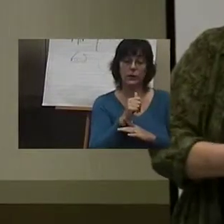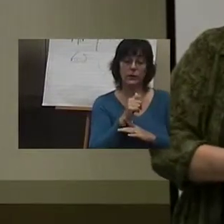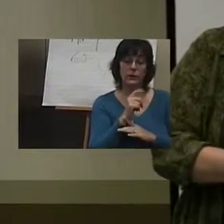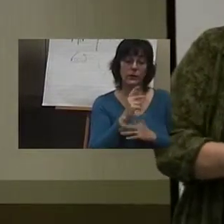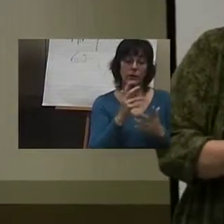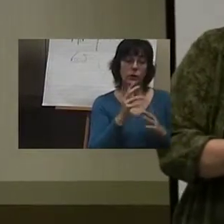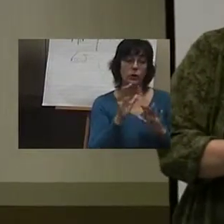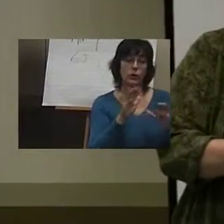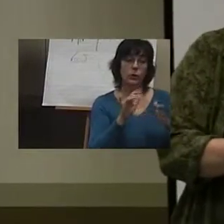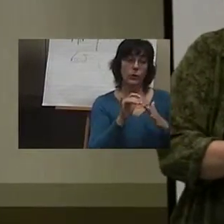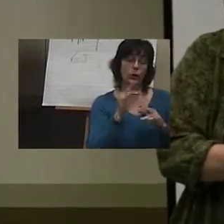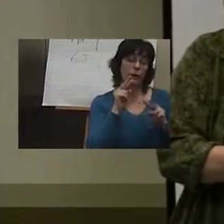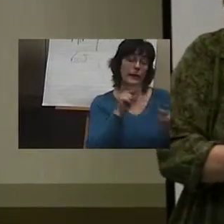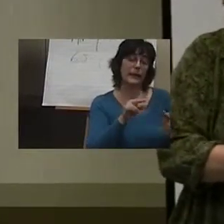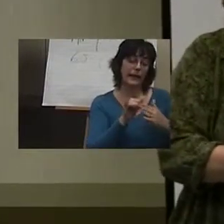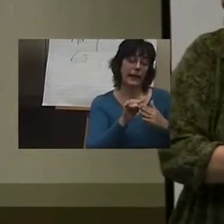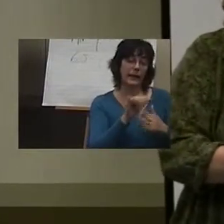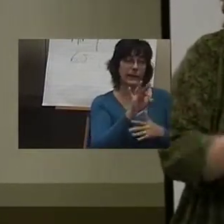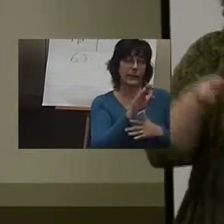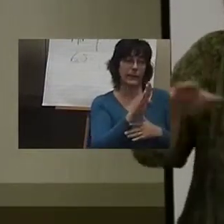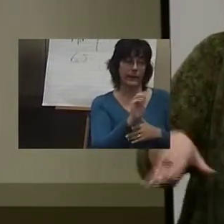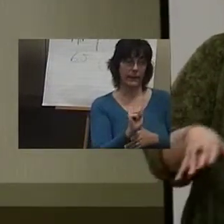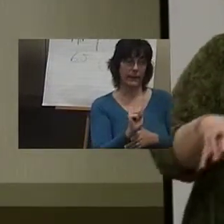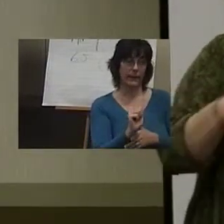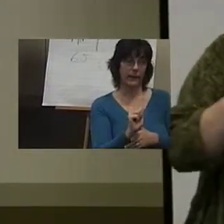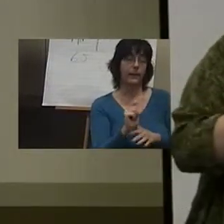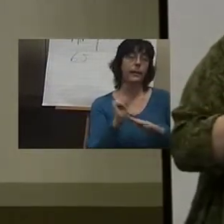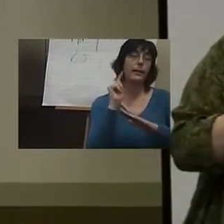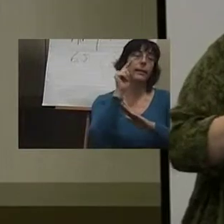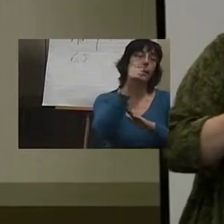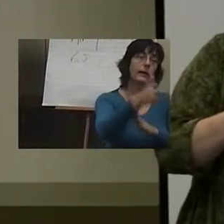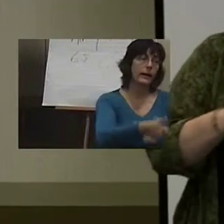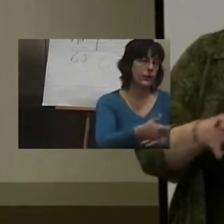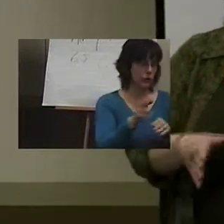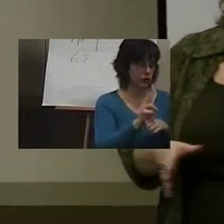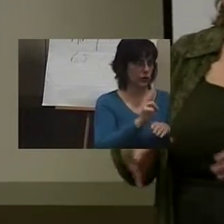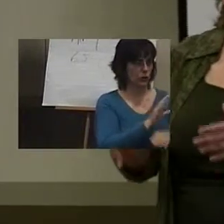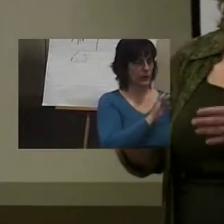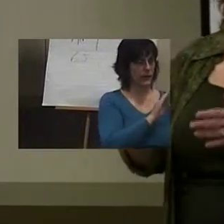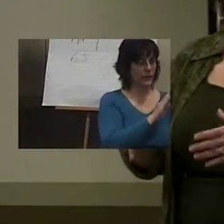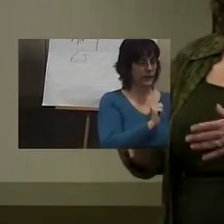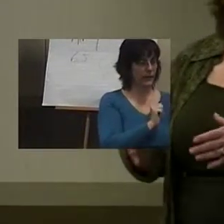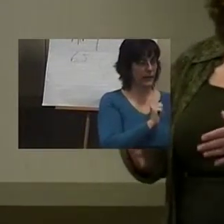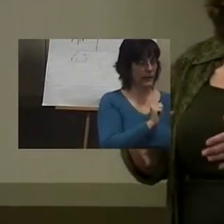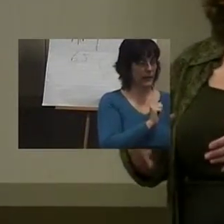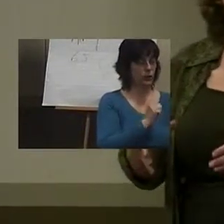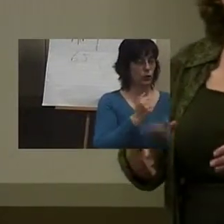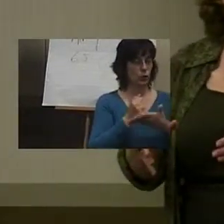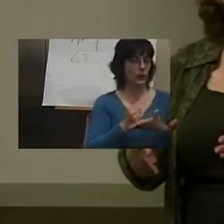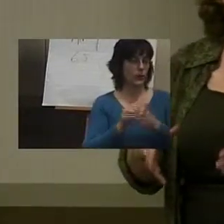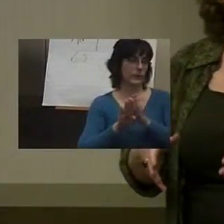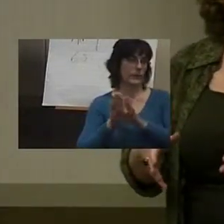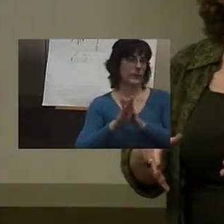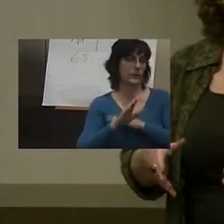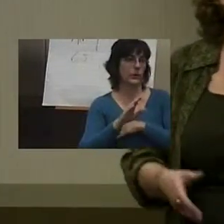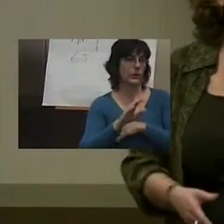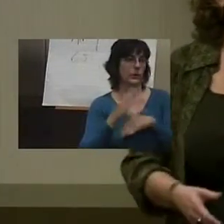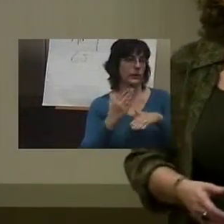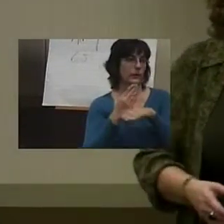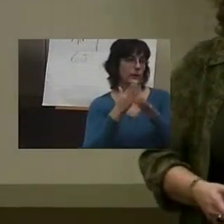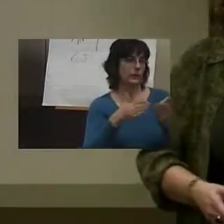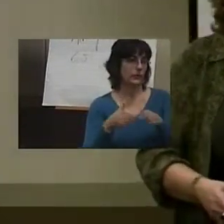interventions yet when you're doing the FBA. But down the road, you're going to use the FBA to develop your BIP, your behavior intervention